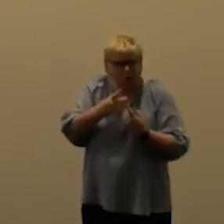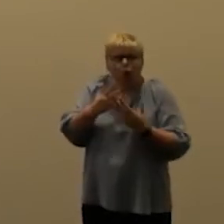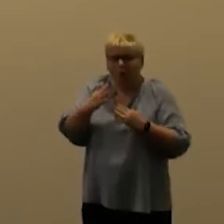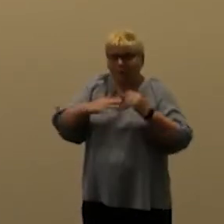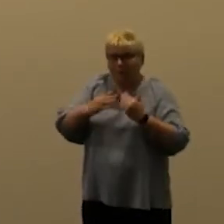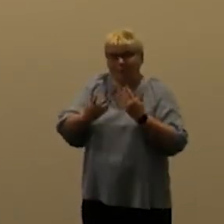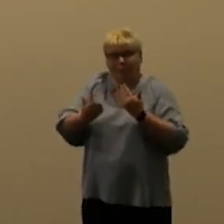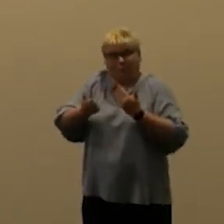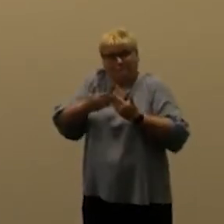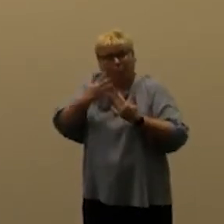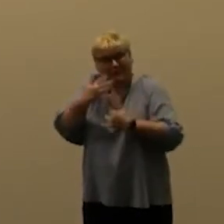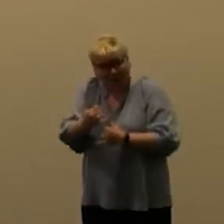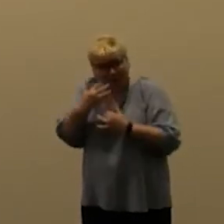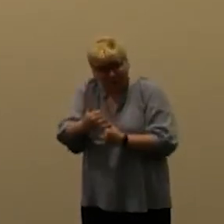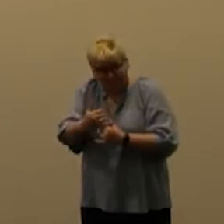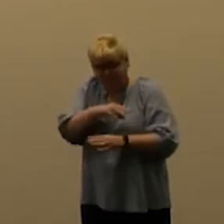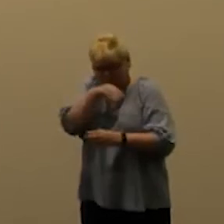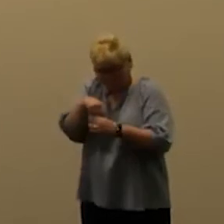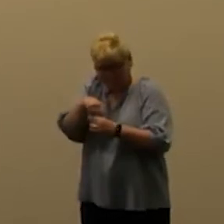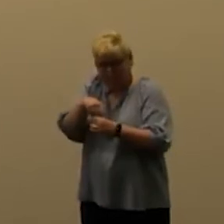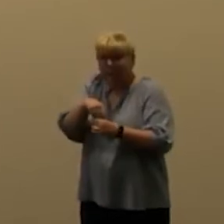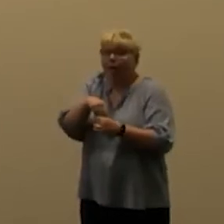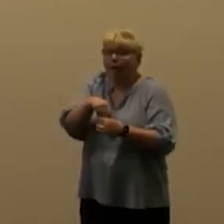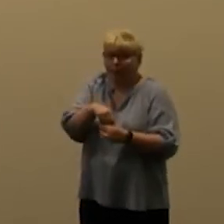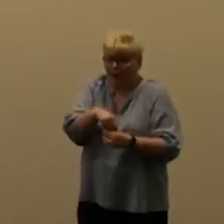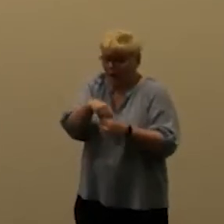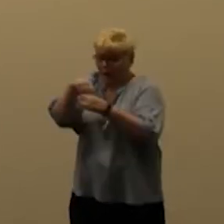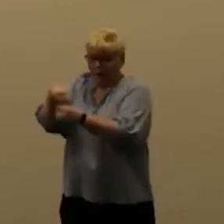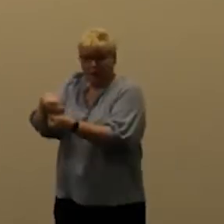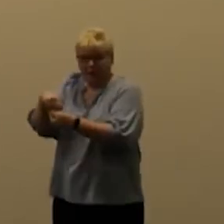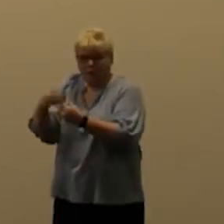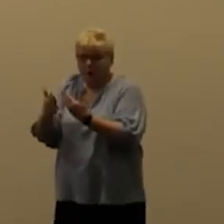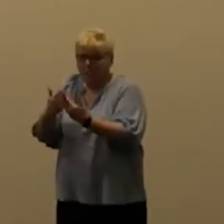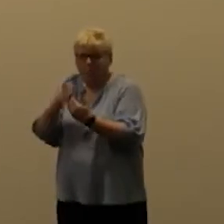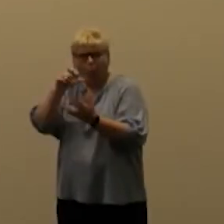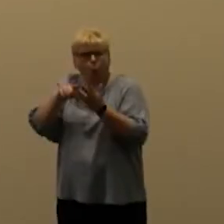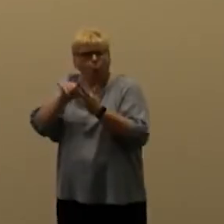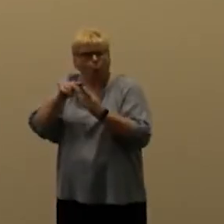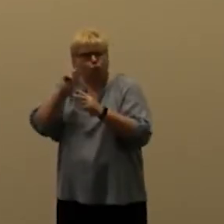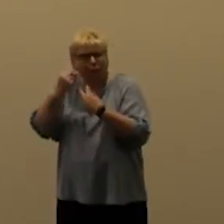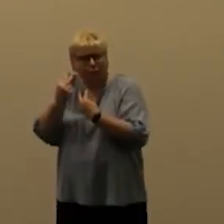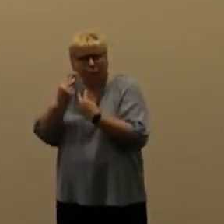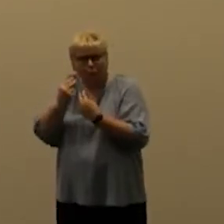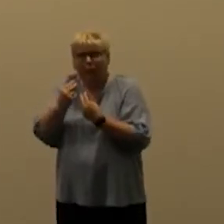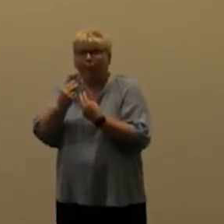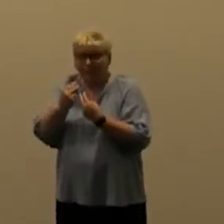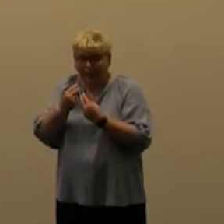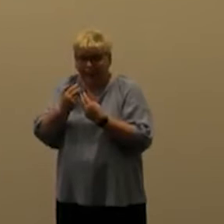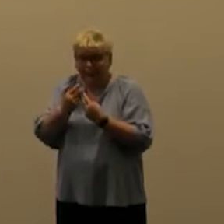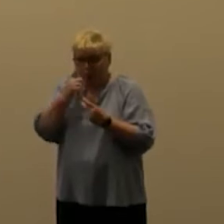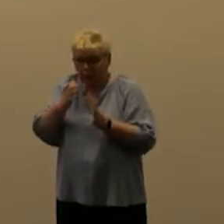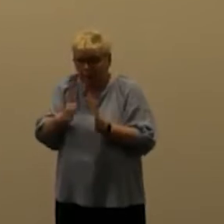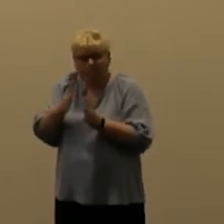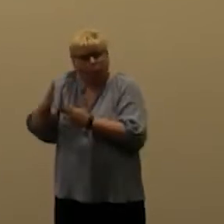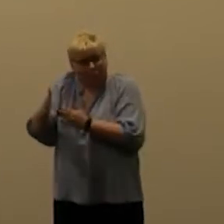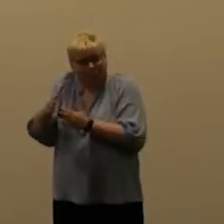successfully. At that point, it's going to land at the main repository for some code review, and if we want to merge that branch into ours. The